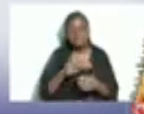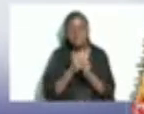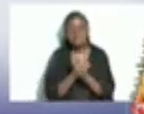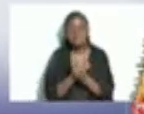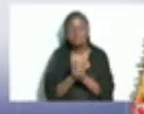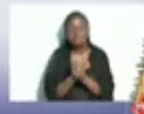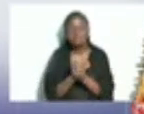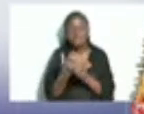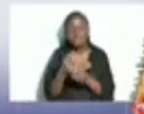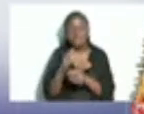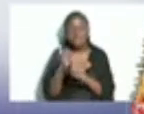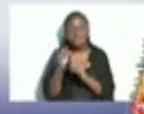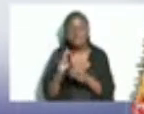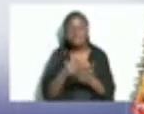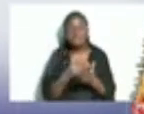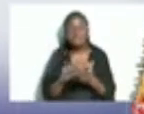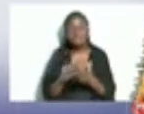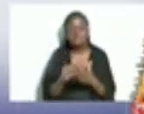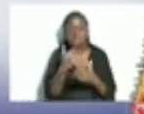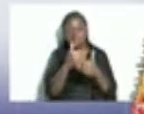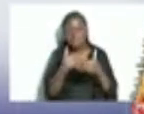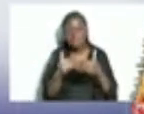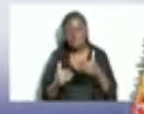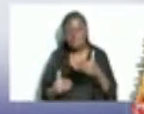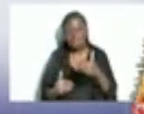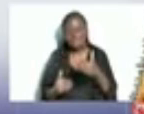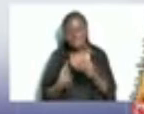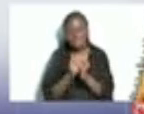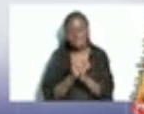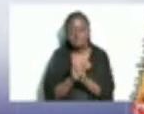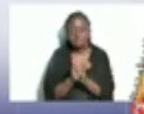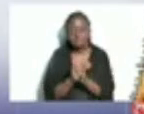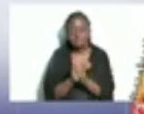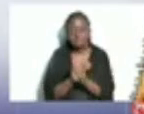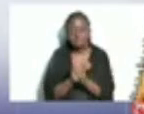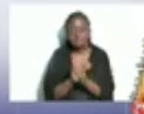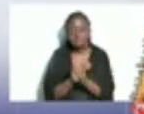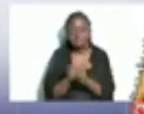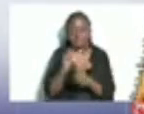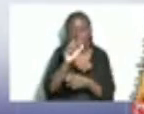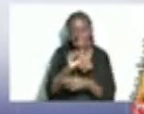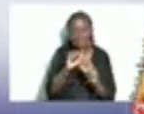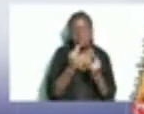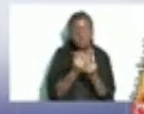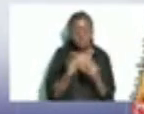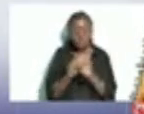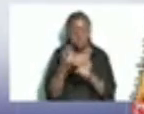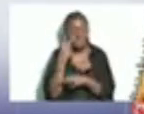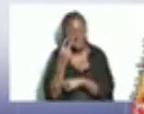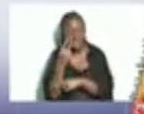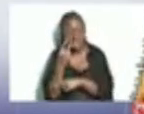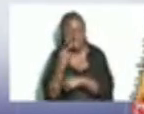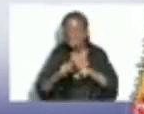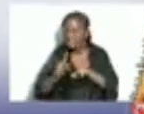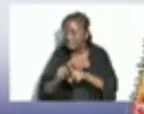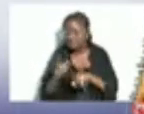lead the pack, followed by the Original Congos, and third, the Fancy Dancers. The A Groups will also see quite the shakeup on